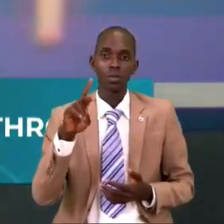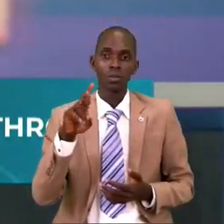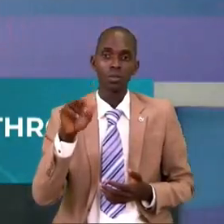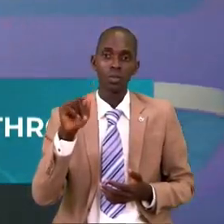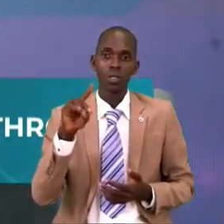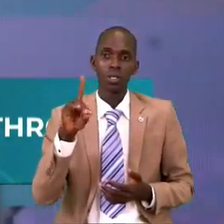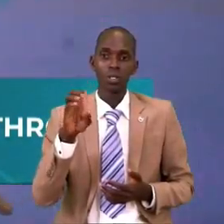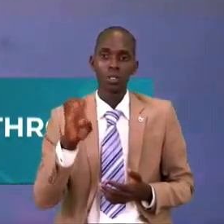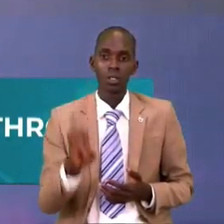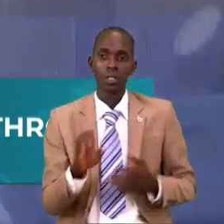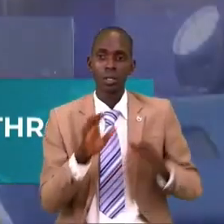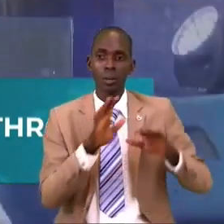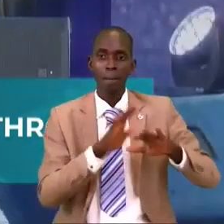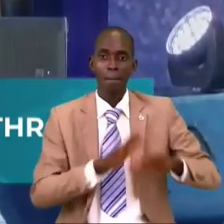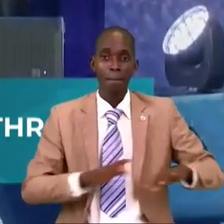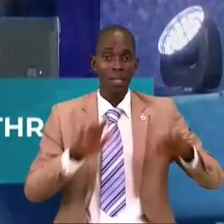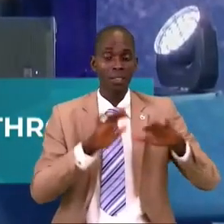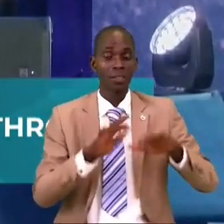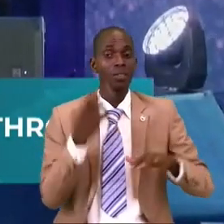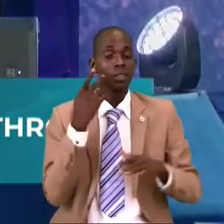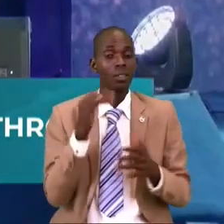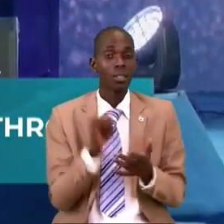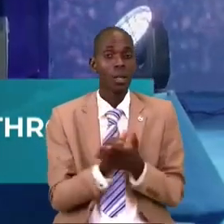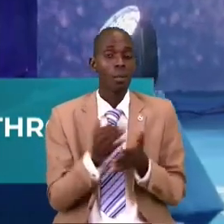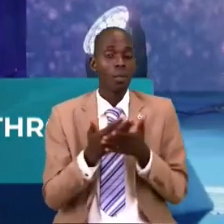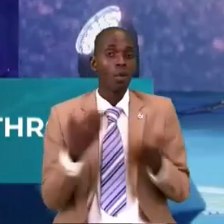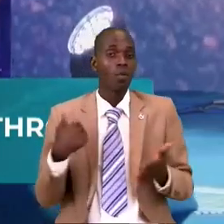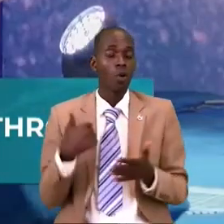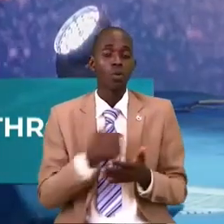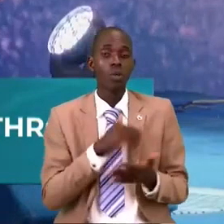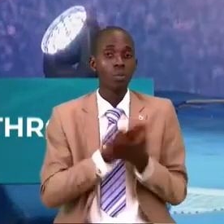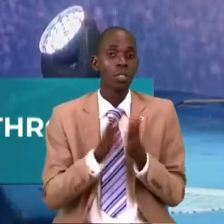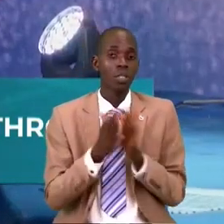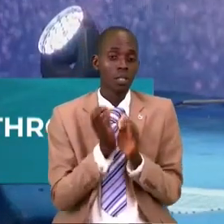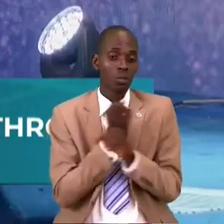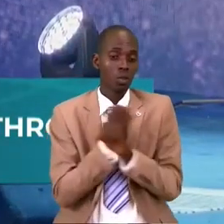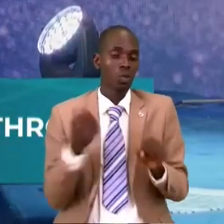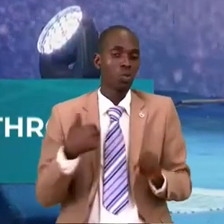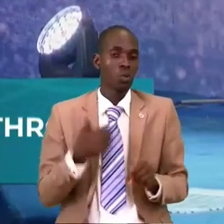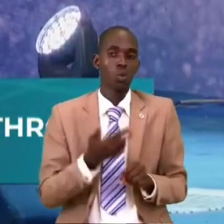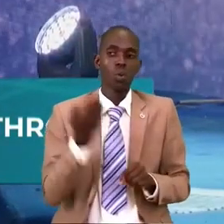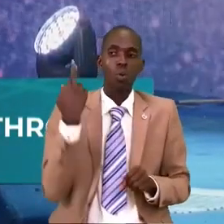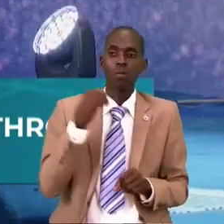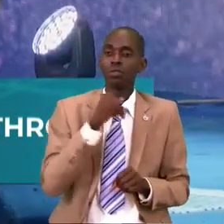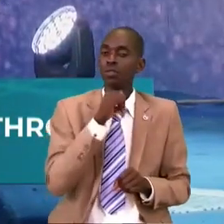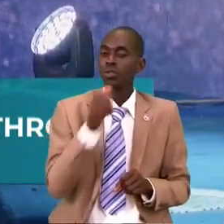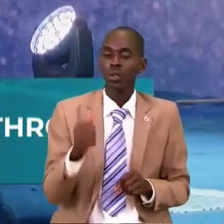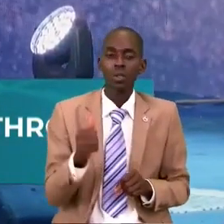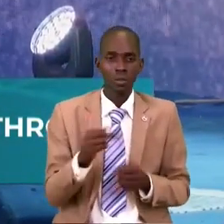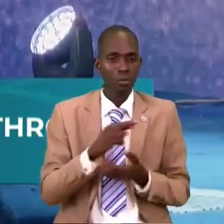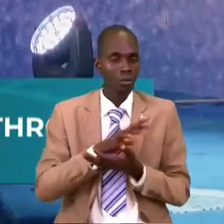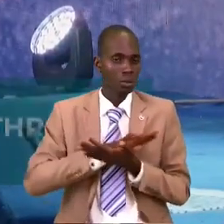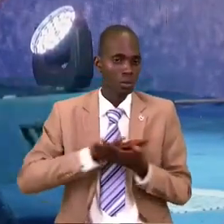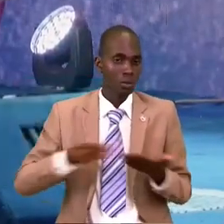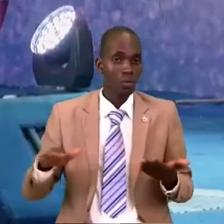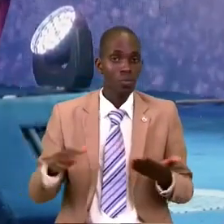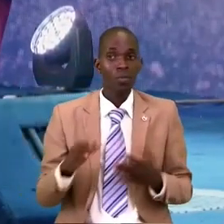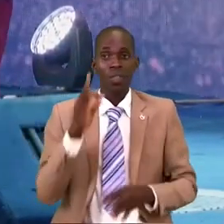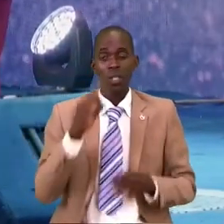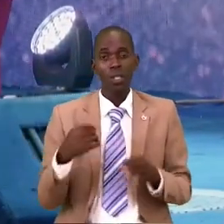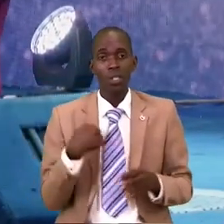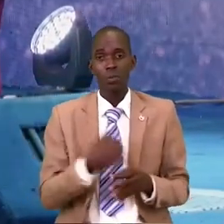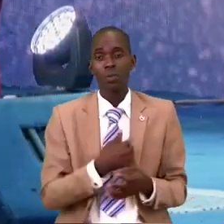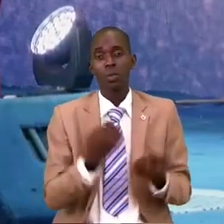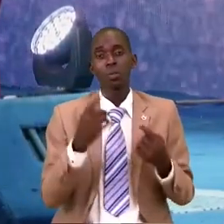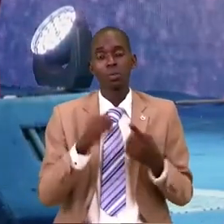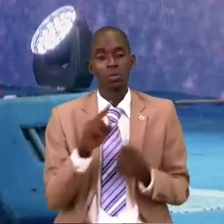we remain unrighteousness, that cannot be. That should not be. When we